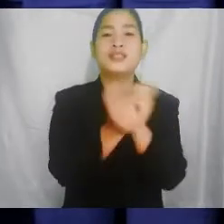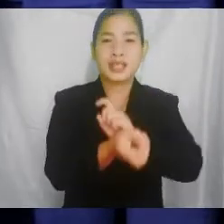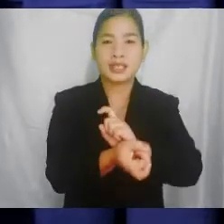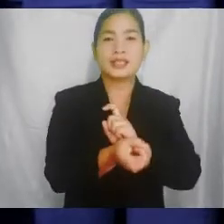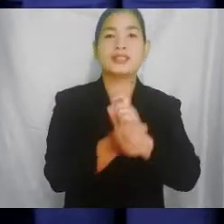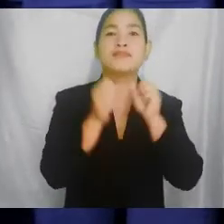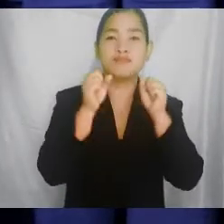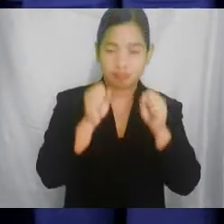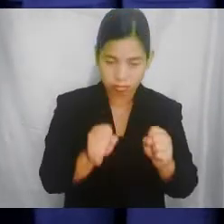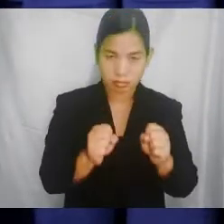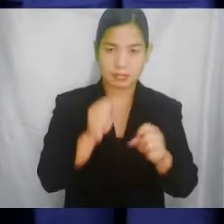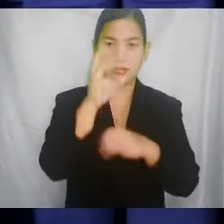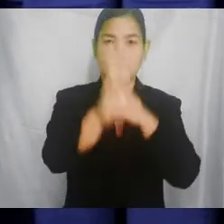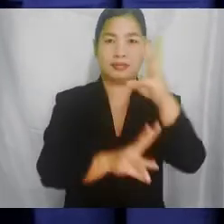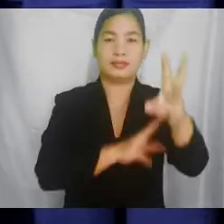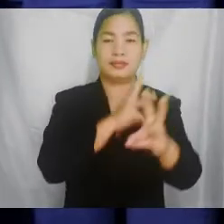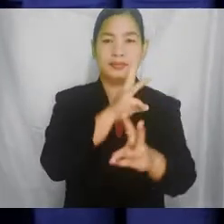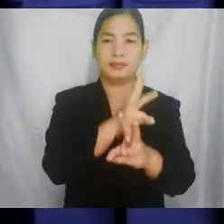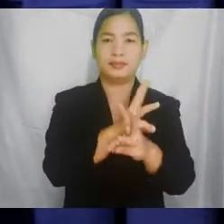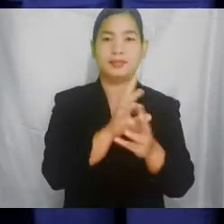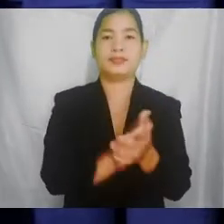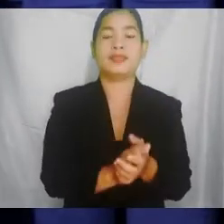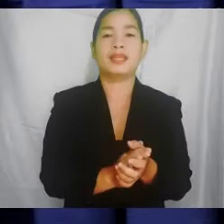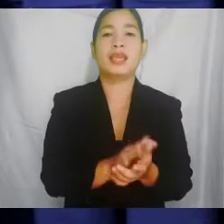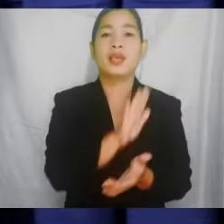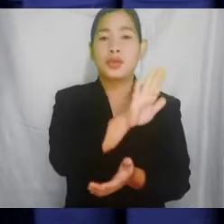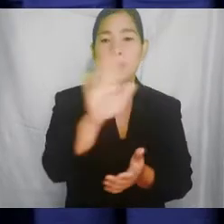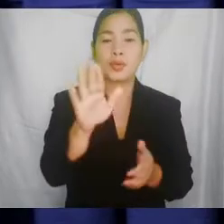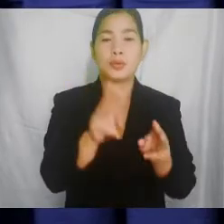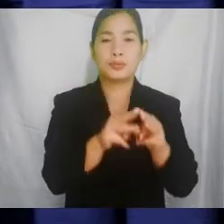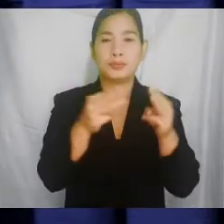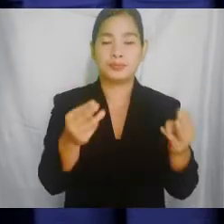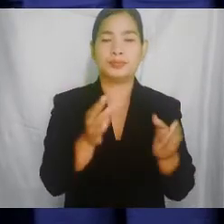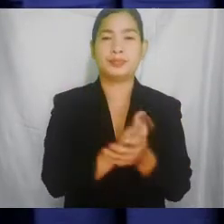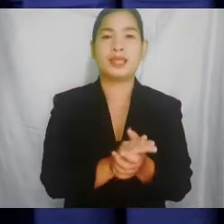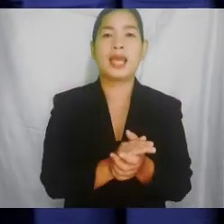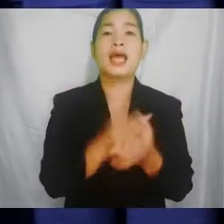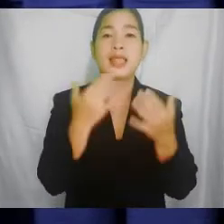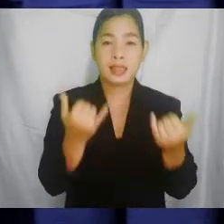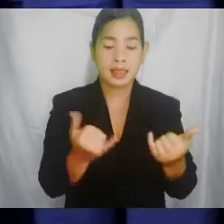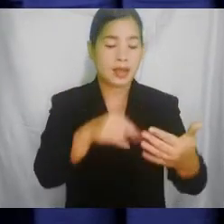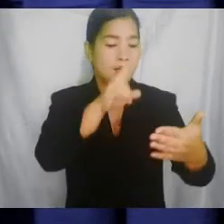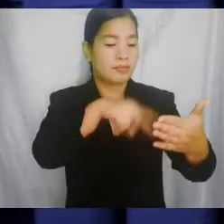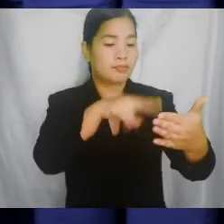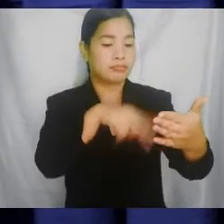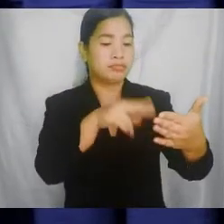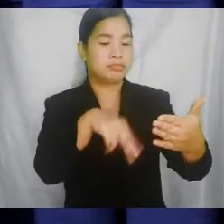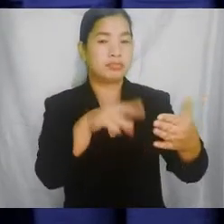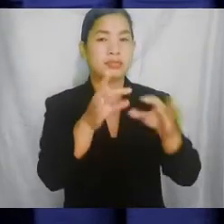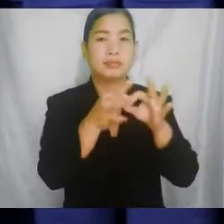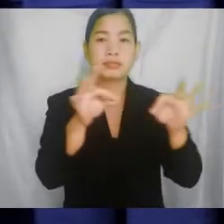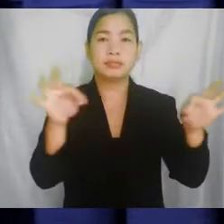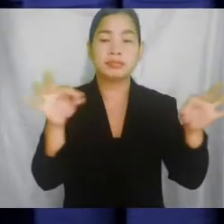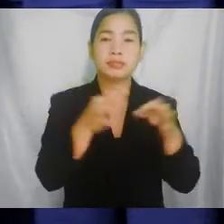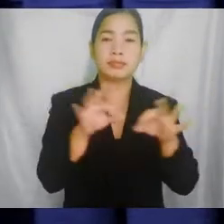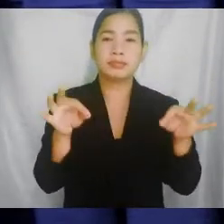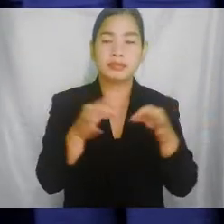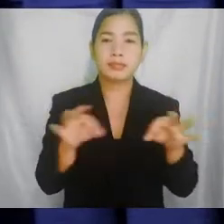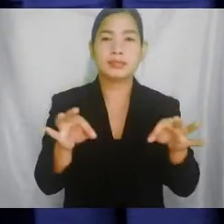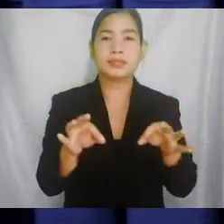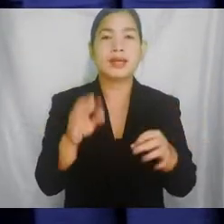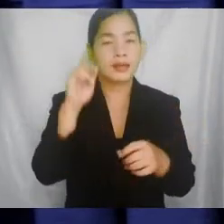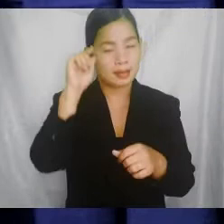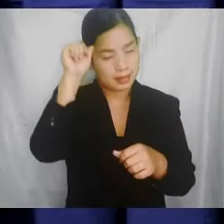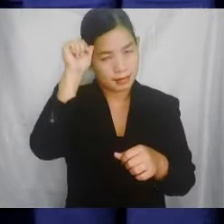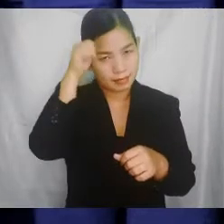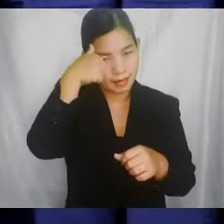your self-learning modules. You're going to read the text, take note of the important dates, events,